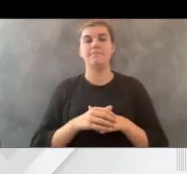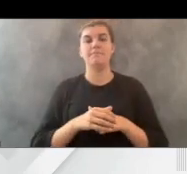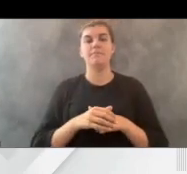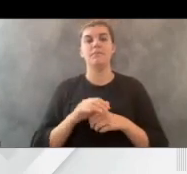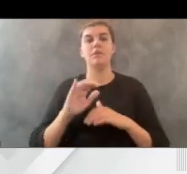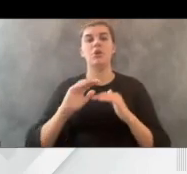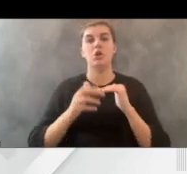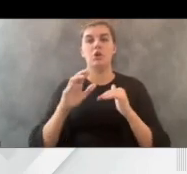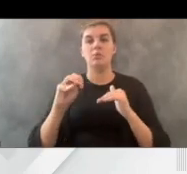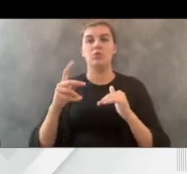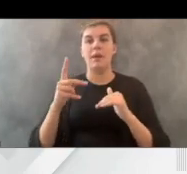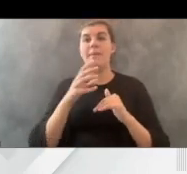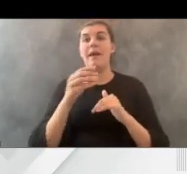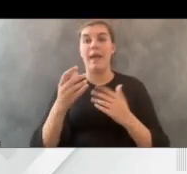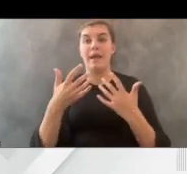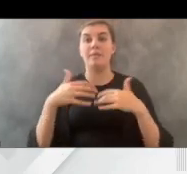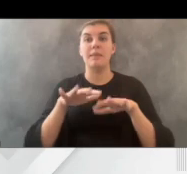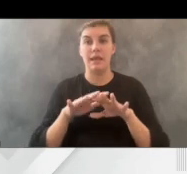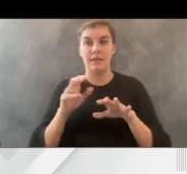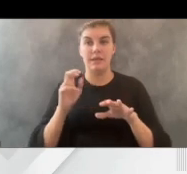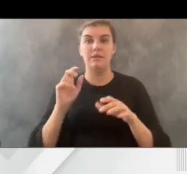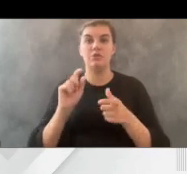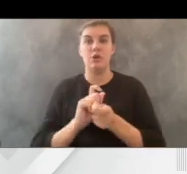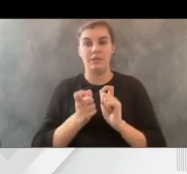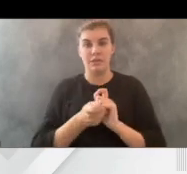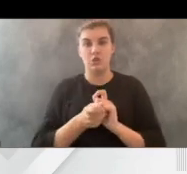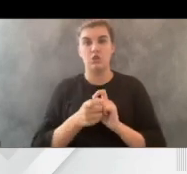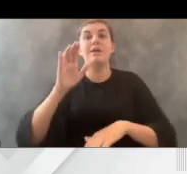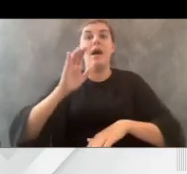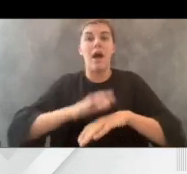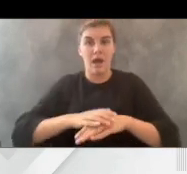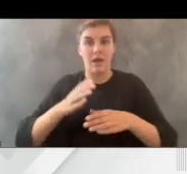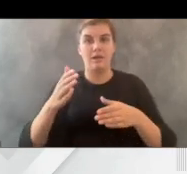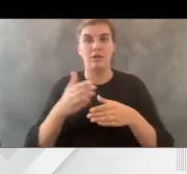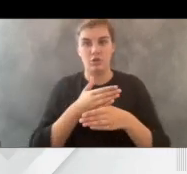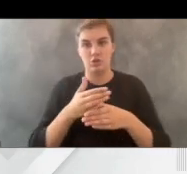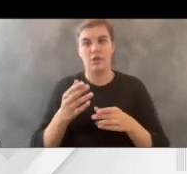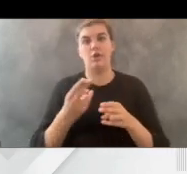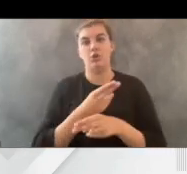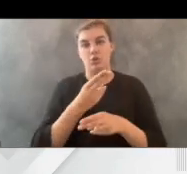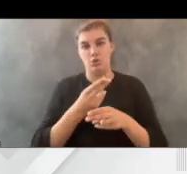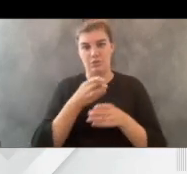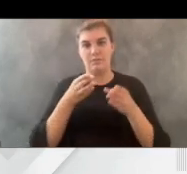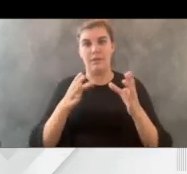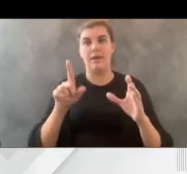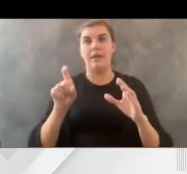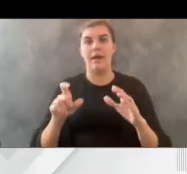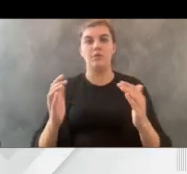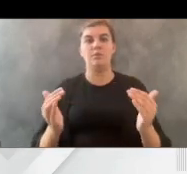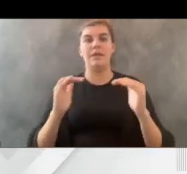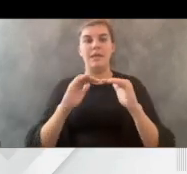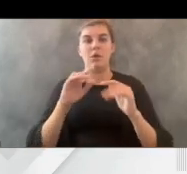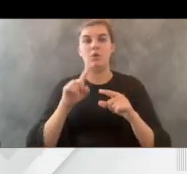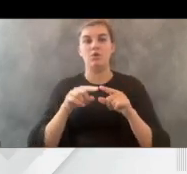run, and the grade brakes are not permitted on the surfaces of curb ramp runs and landings.